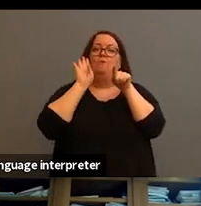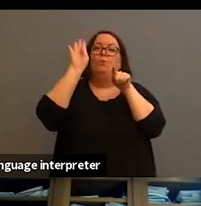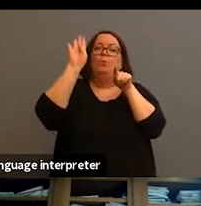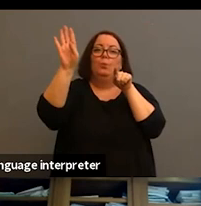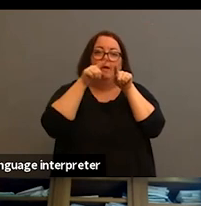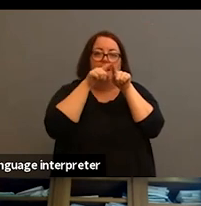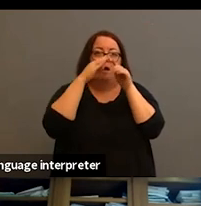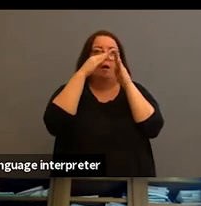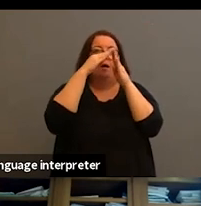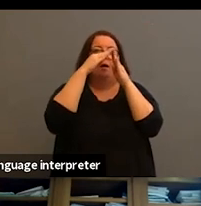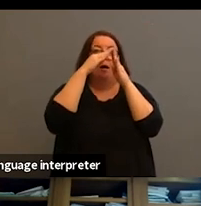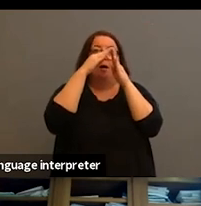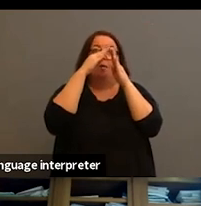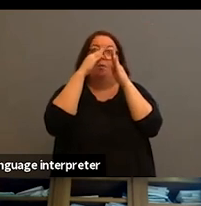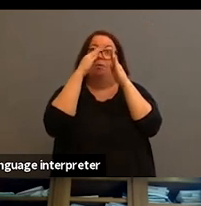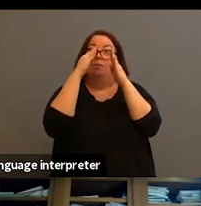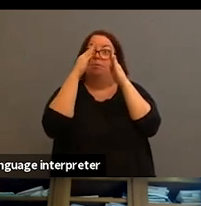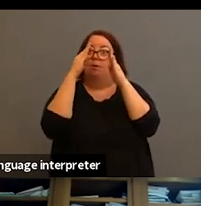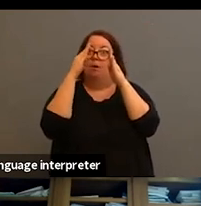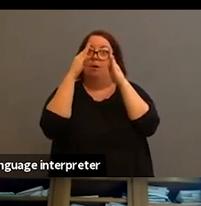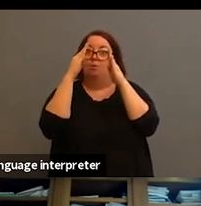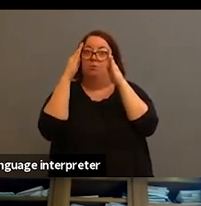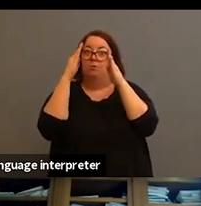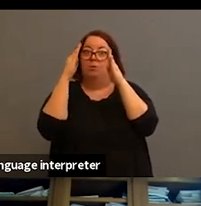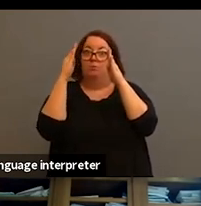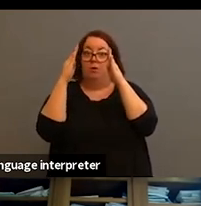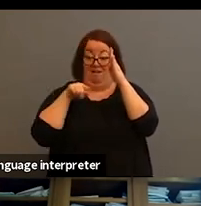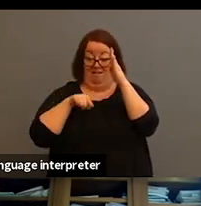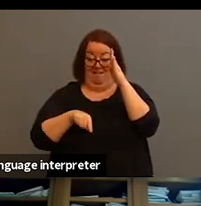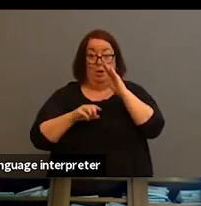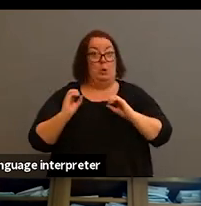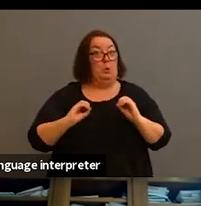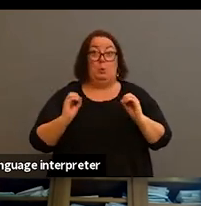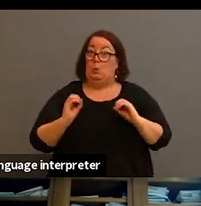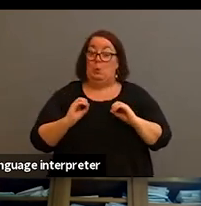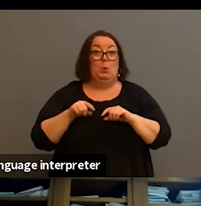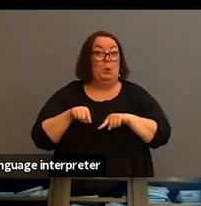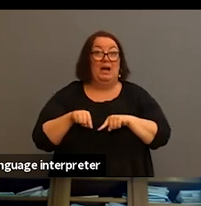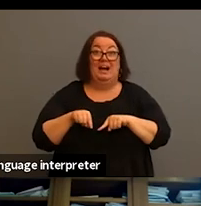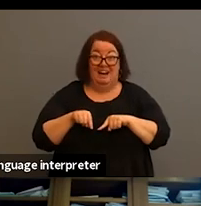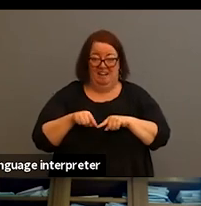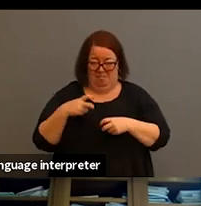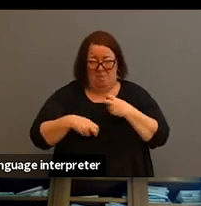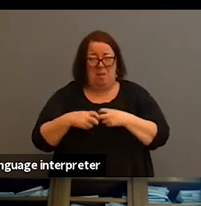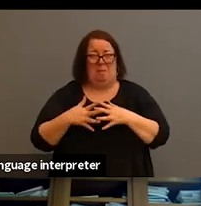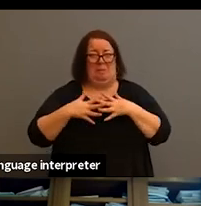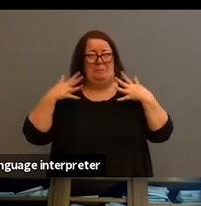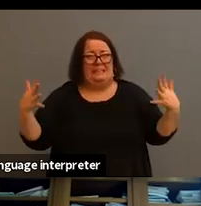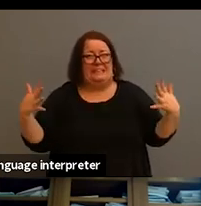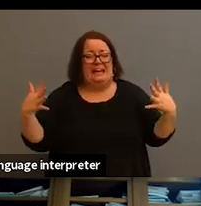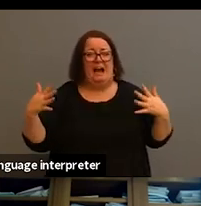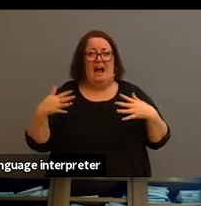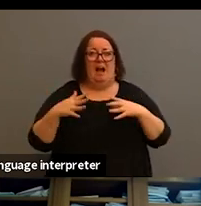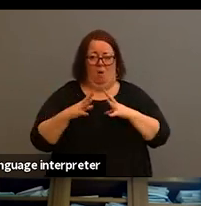not provided in a sufficient way. But if the universal design is really provided and used as a concept in